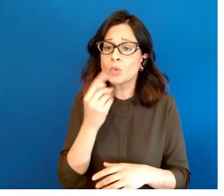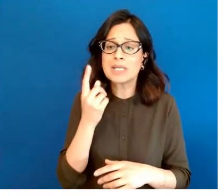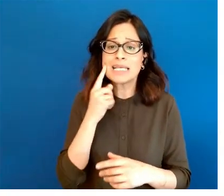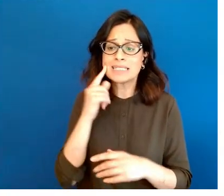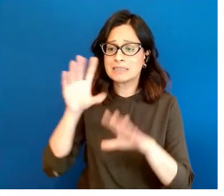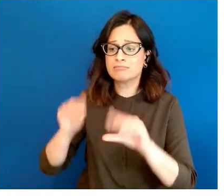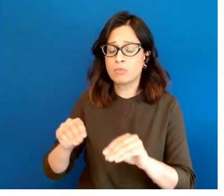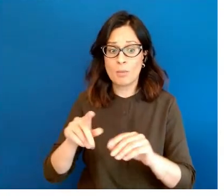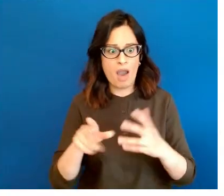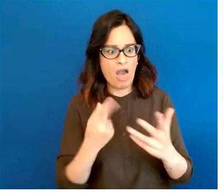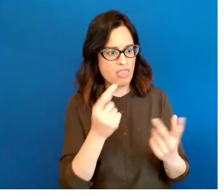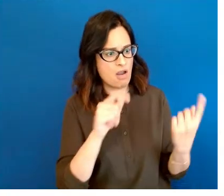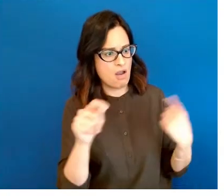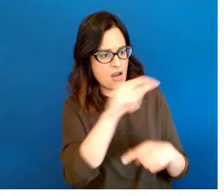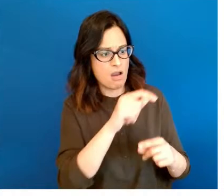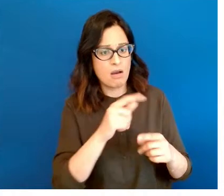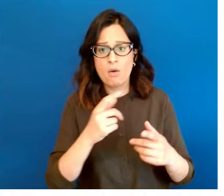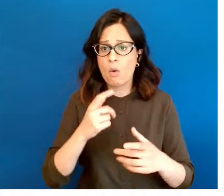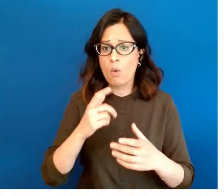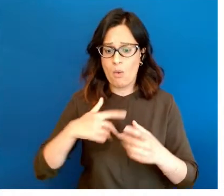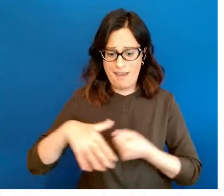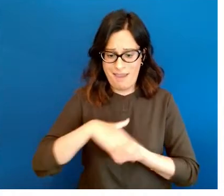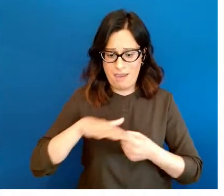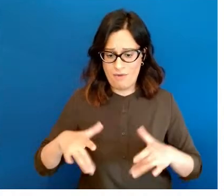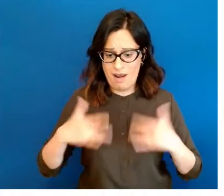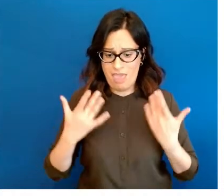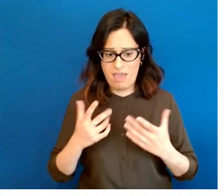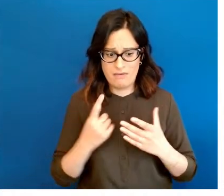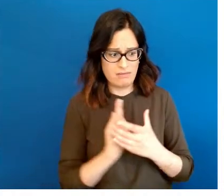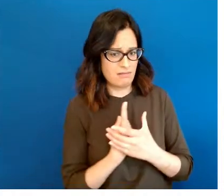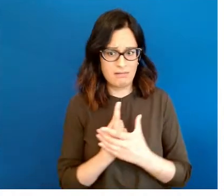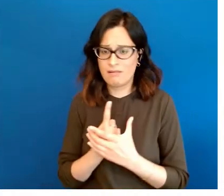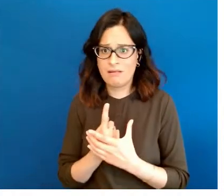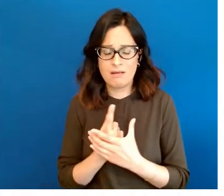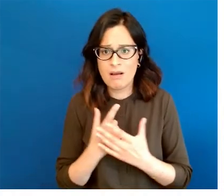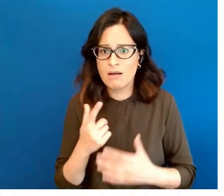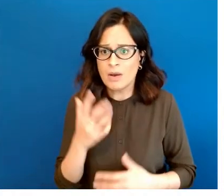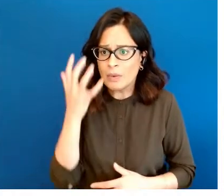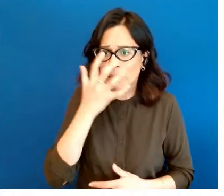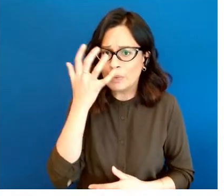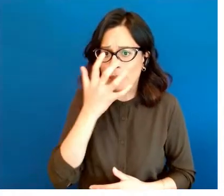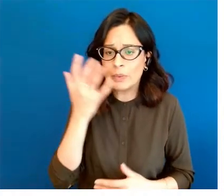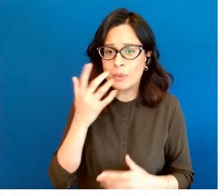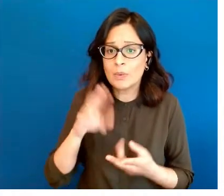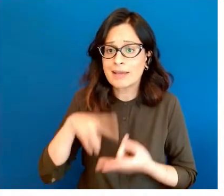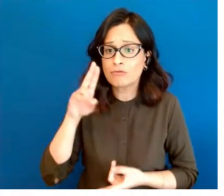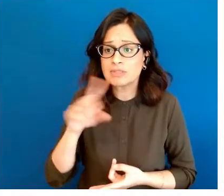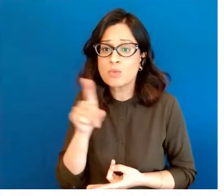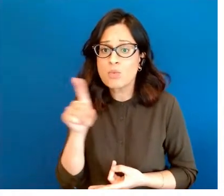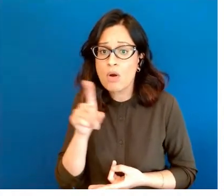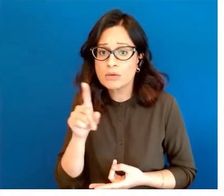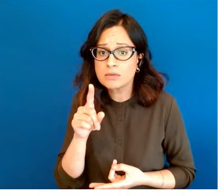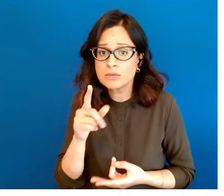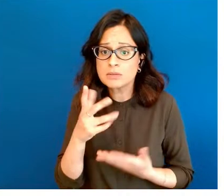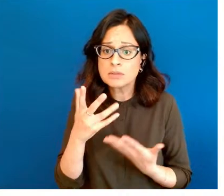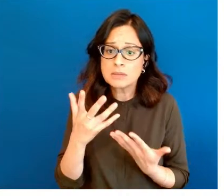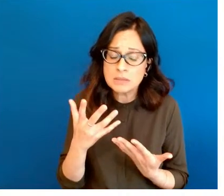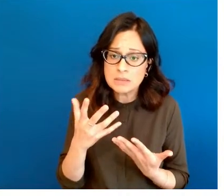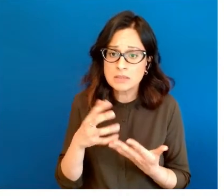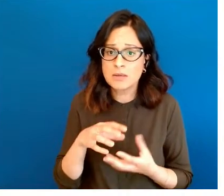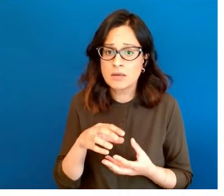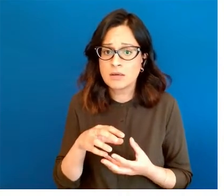very geographically isolated, that might increase the likelihood.